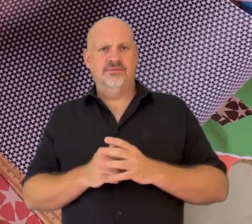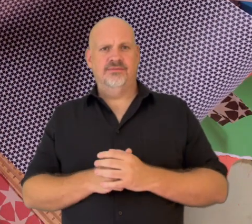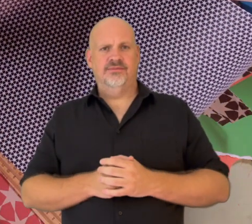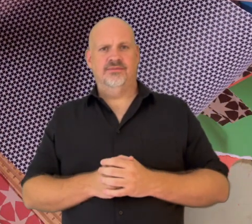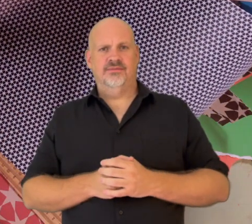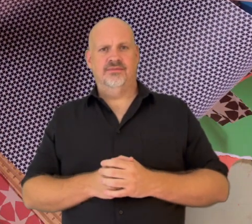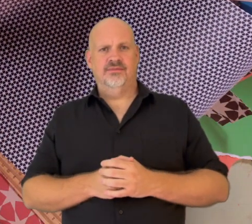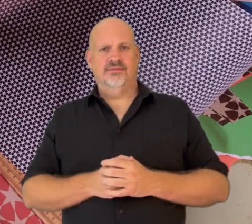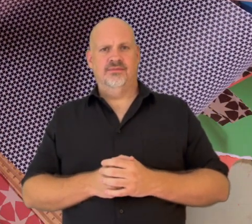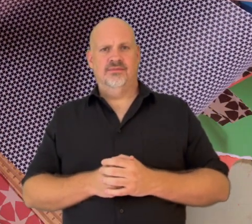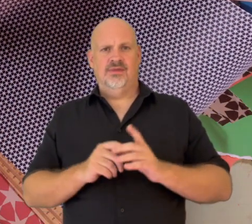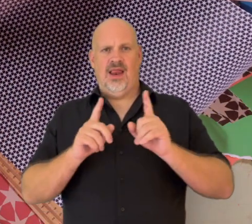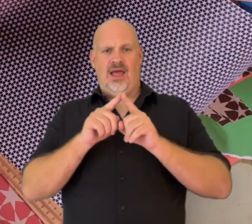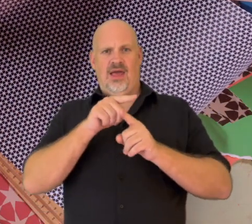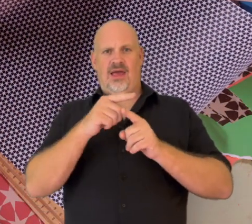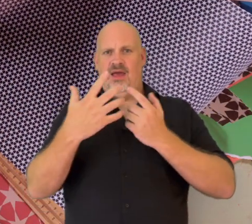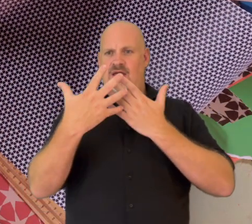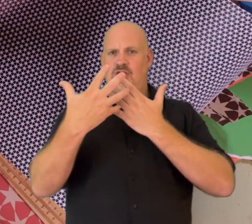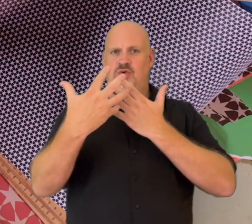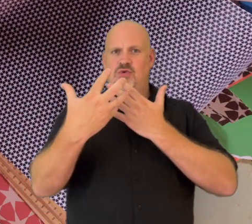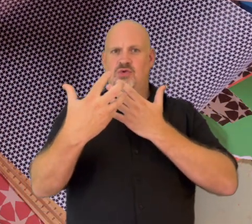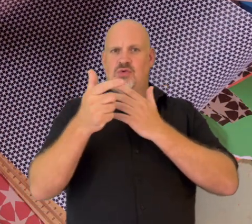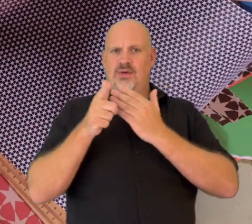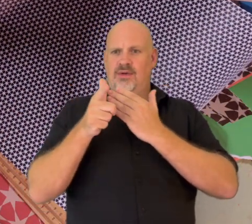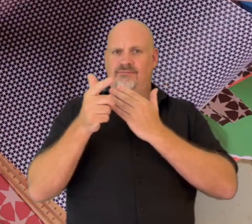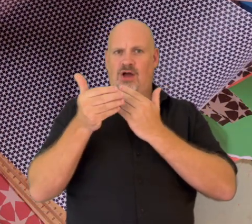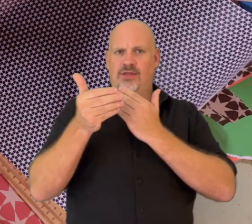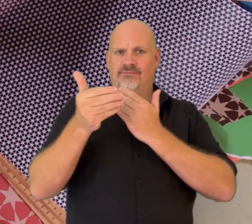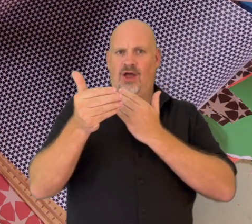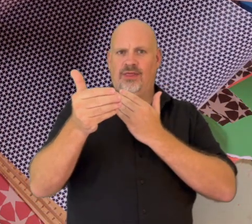as things that are receding from you.